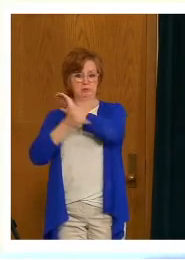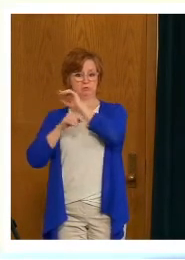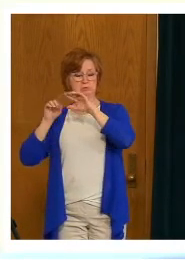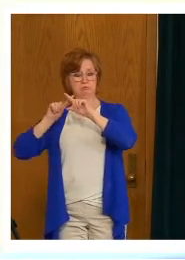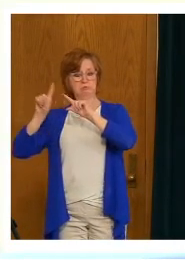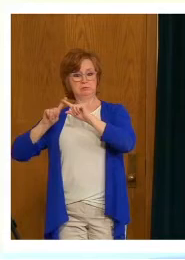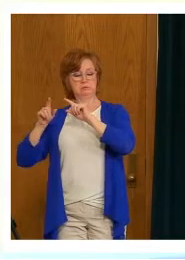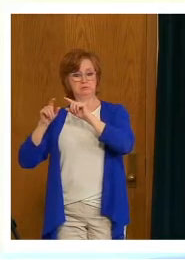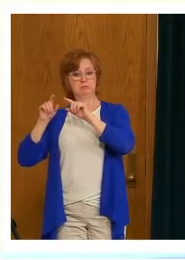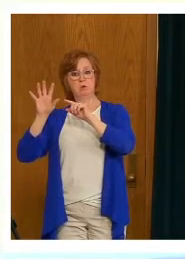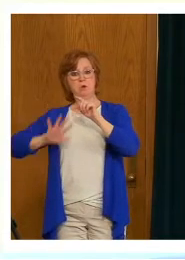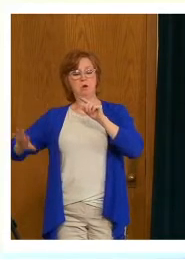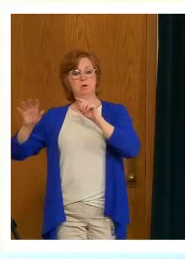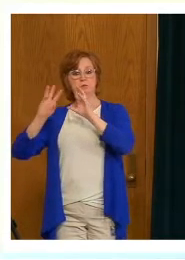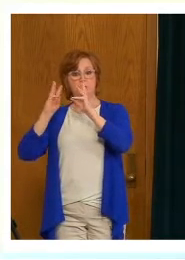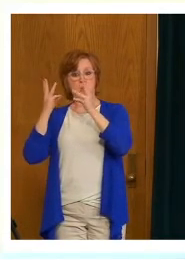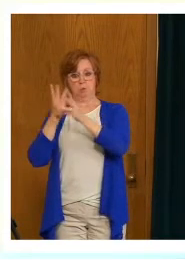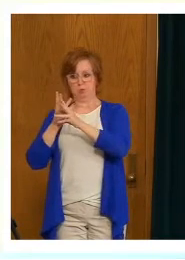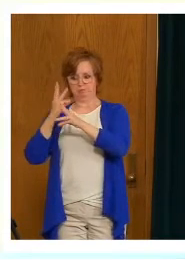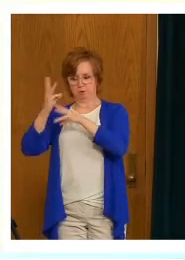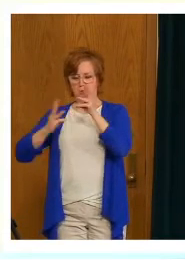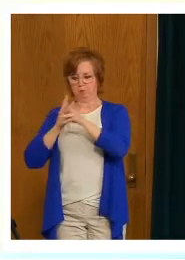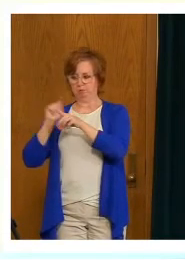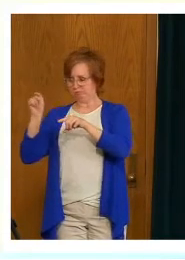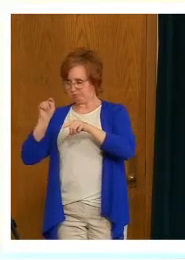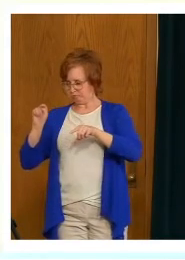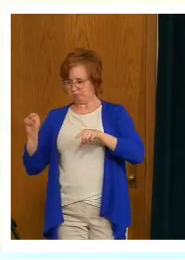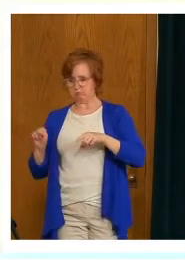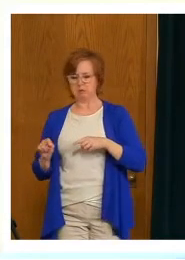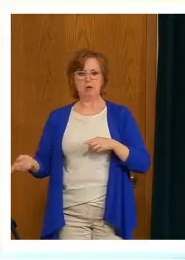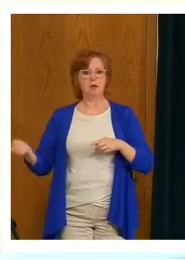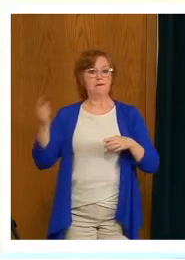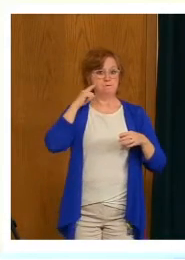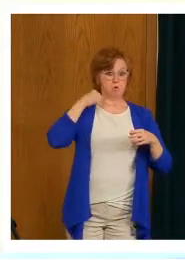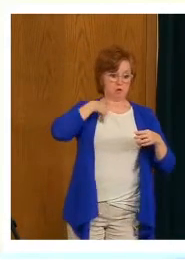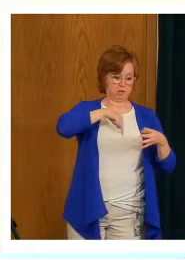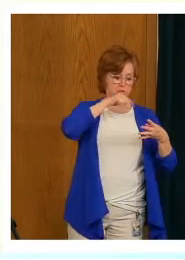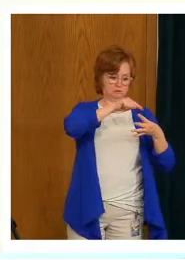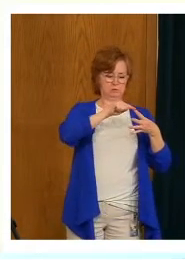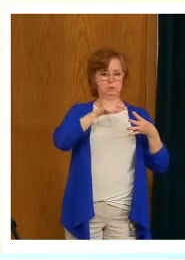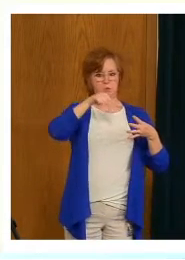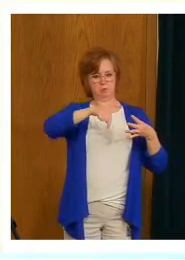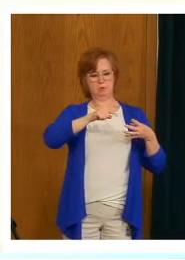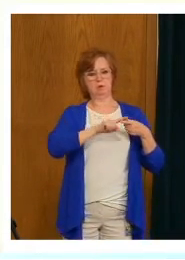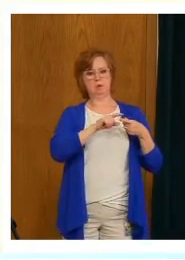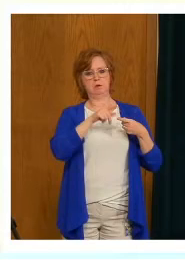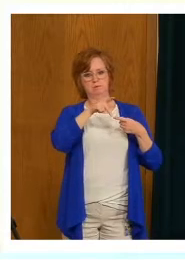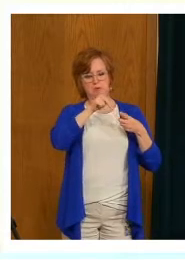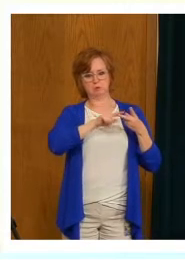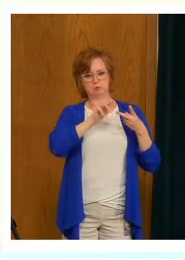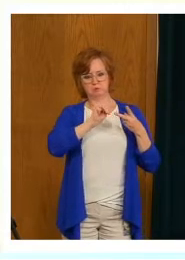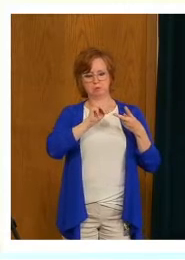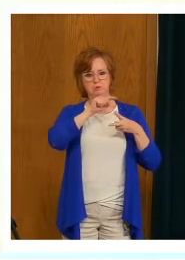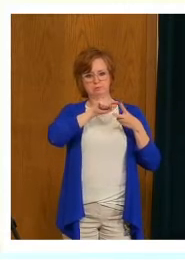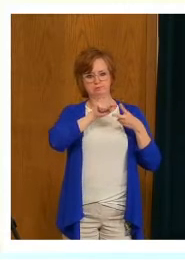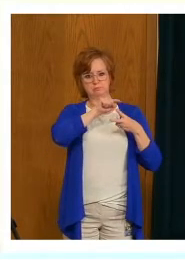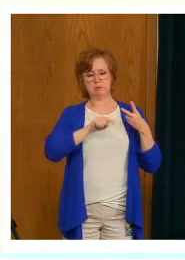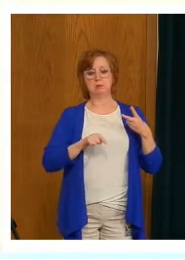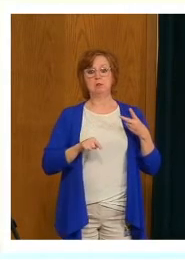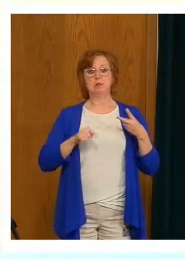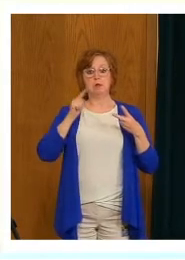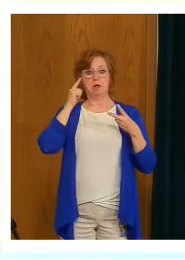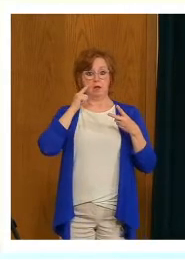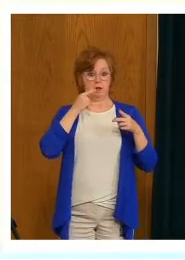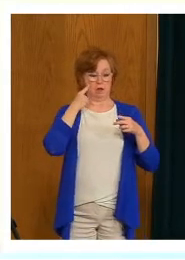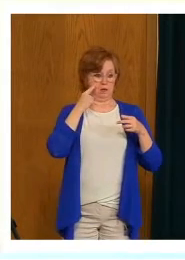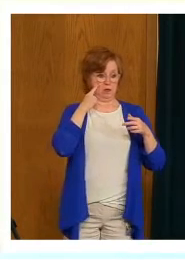Moderna. And so for first doses, we are using Pfizer and Moderna. And for second doses for AstraZeneca, Pfizer would be acceptable.